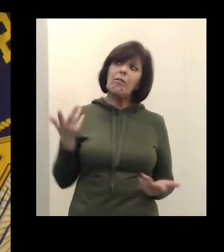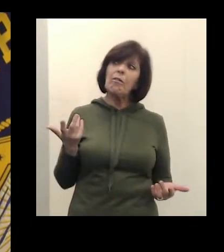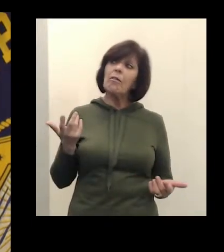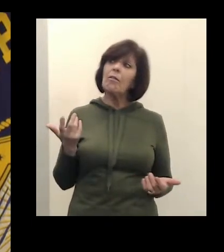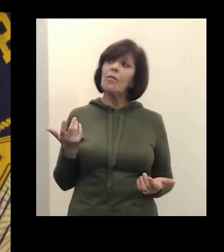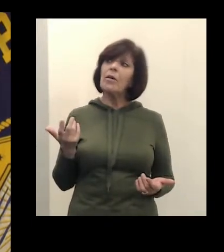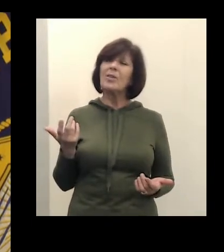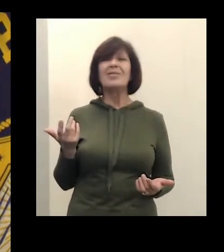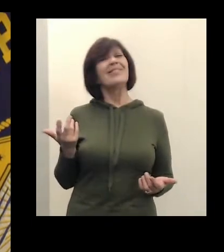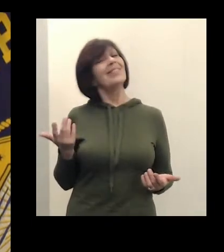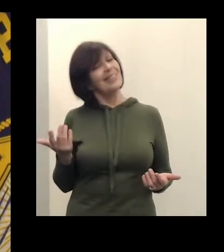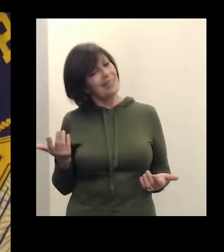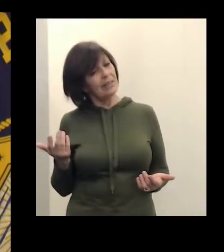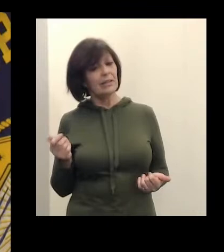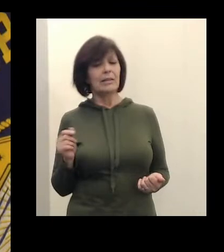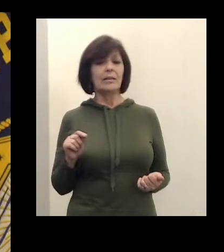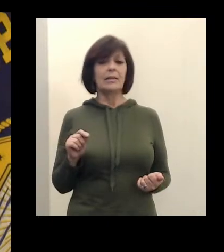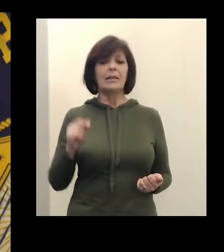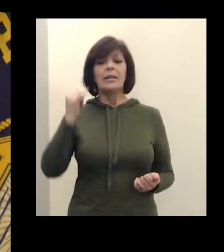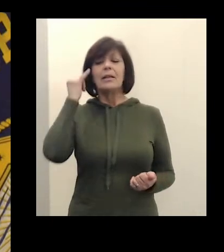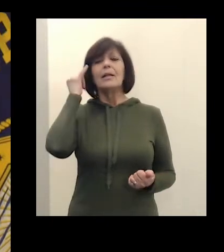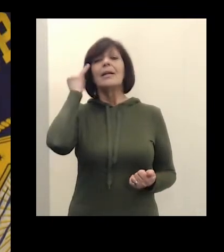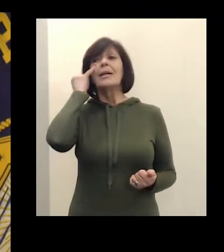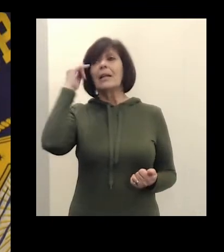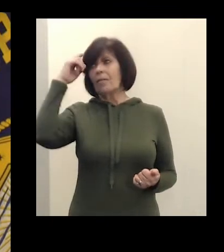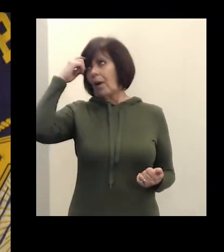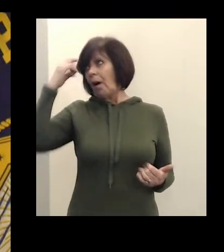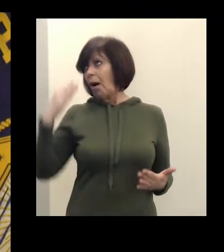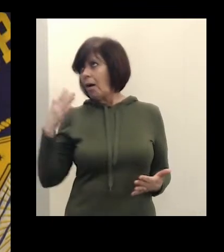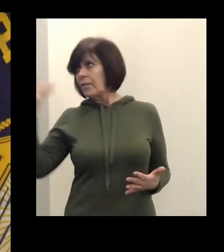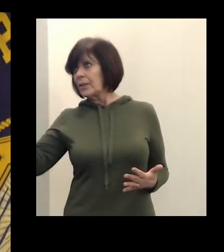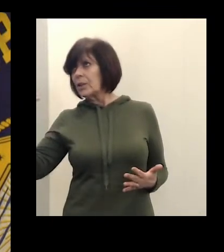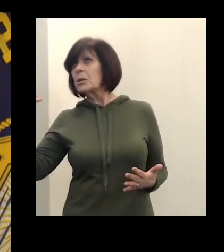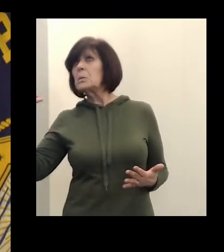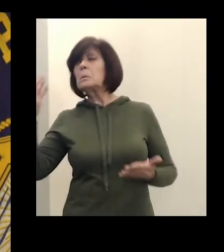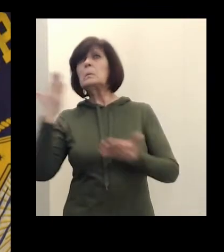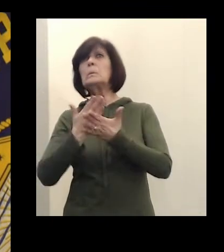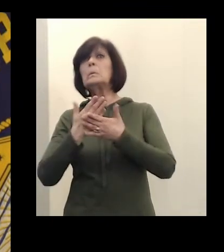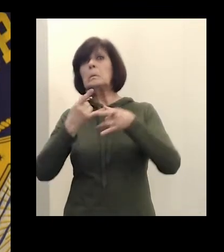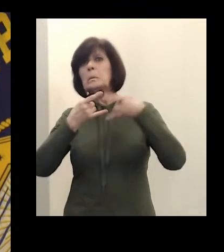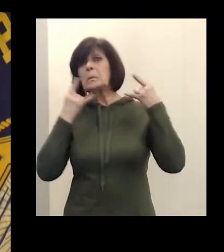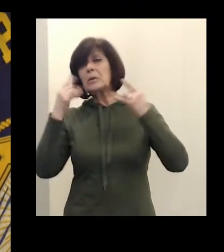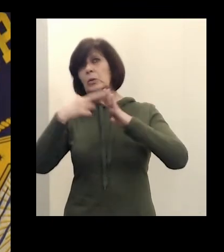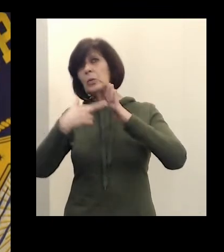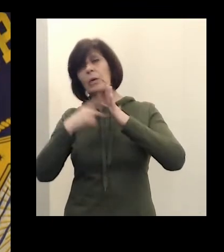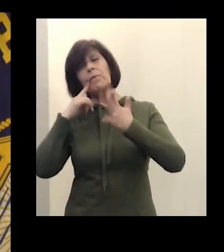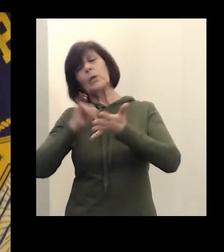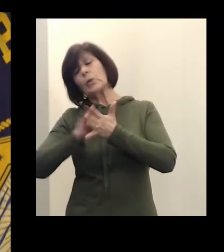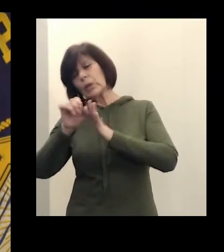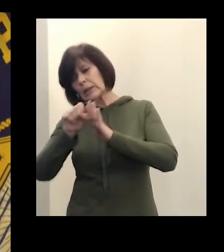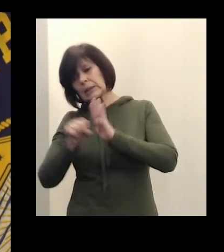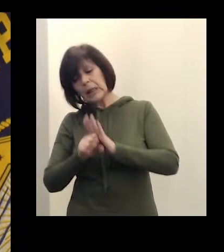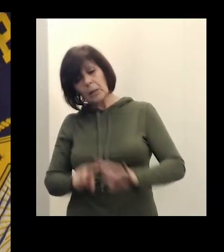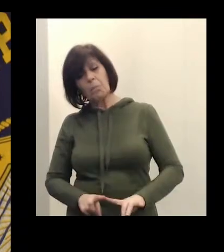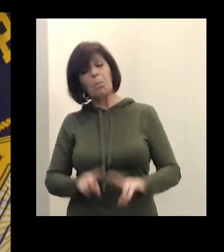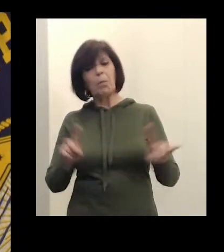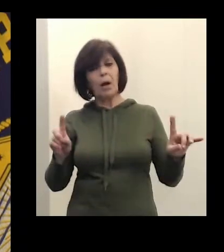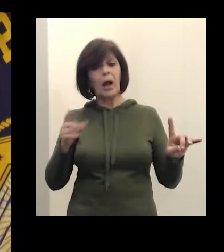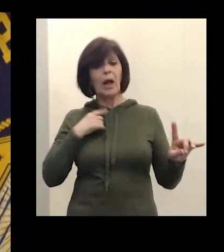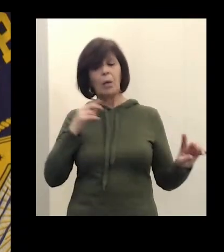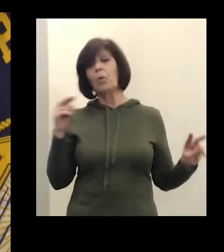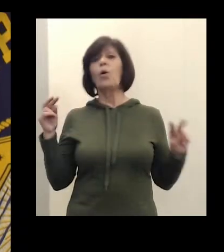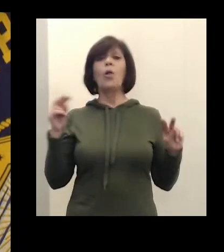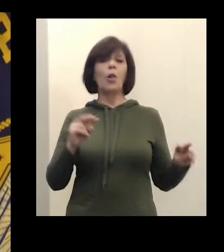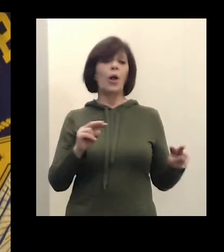Well, we're certainly, if this governor issues it, then that's the rule for New York State, but we're looking at it as it also pertains